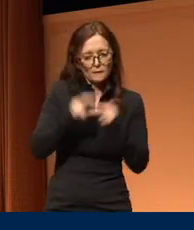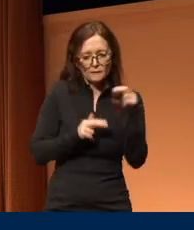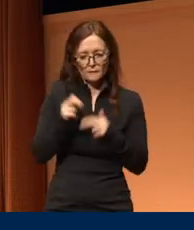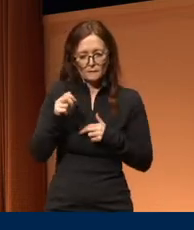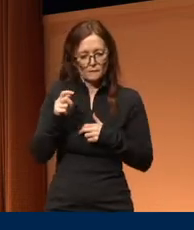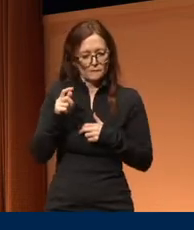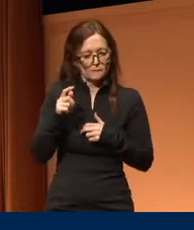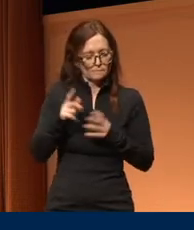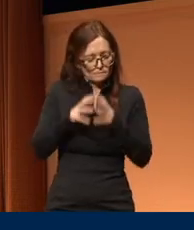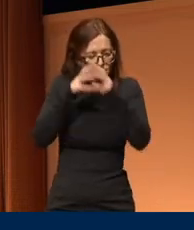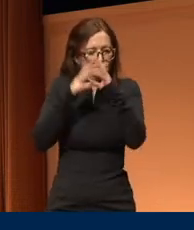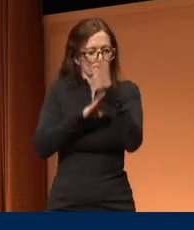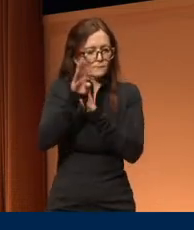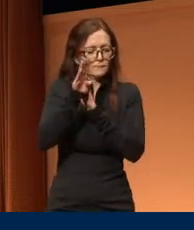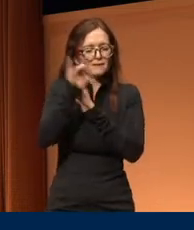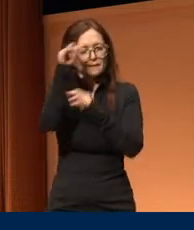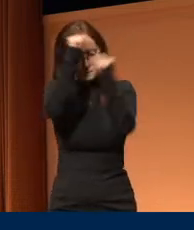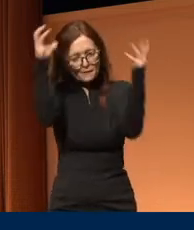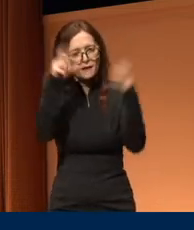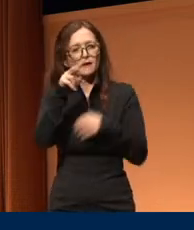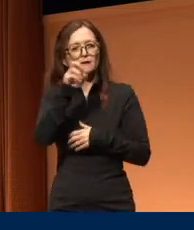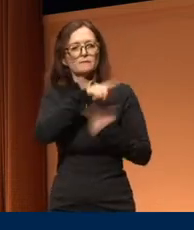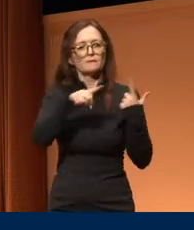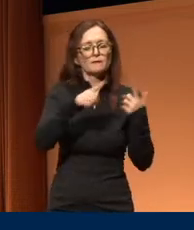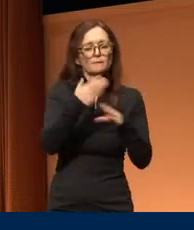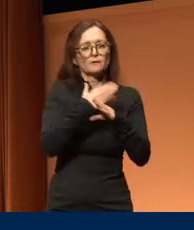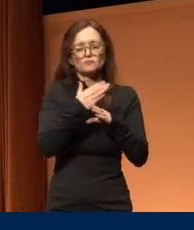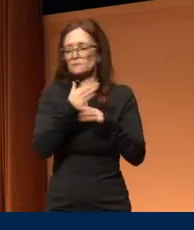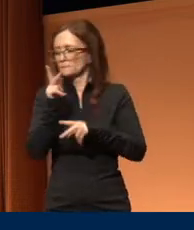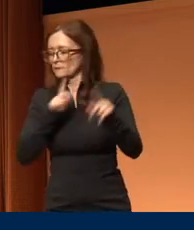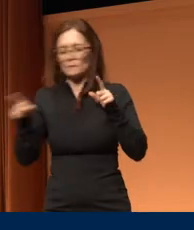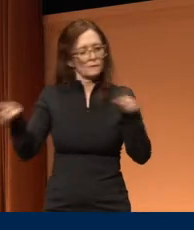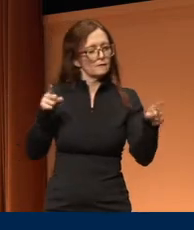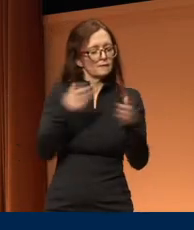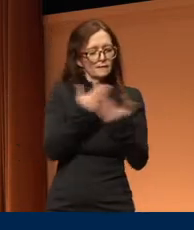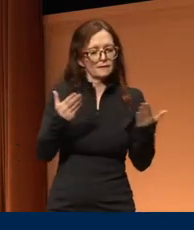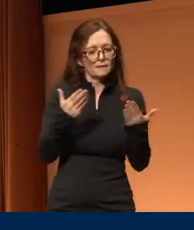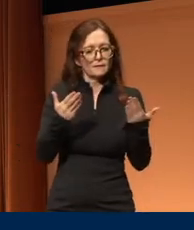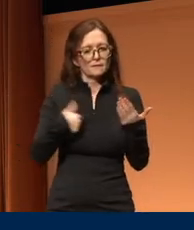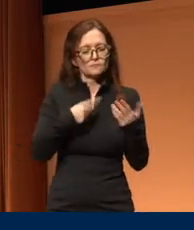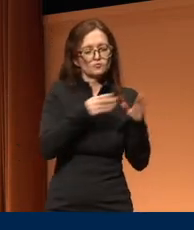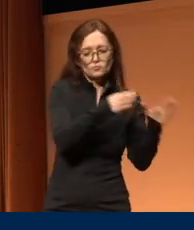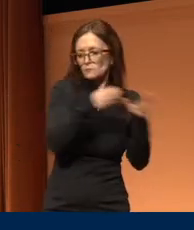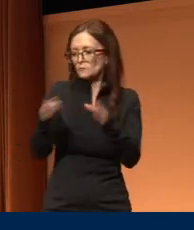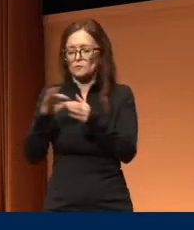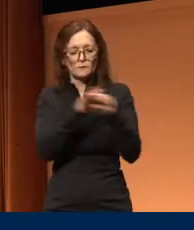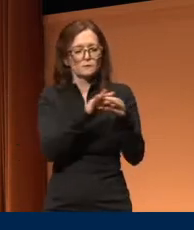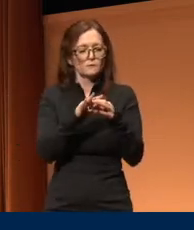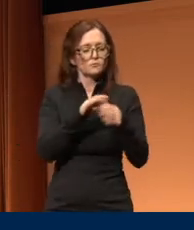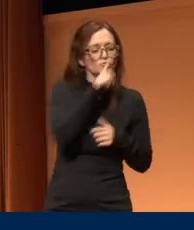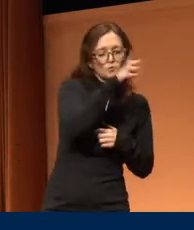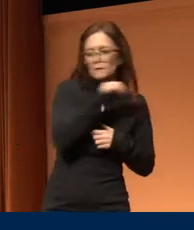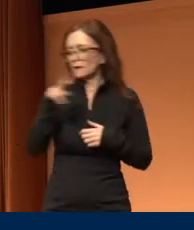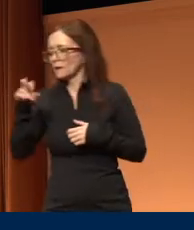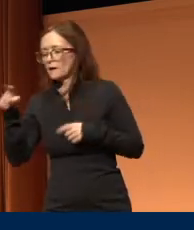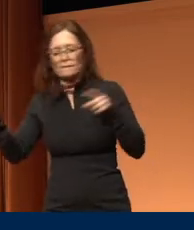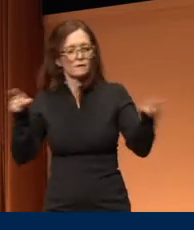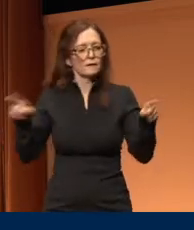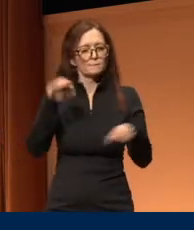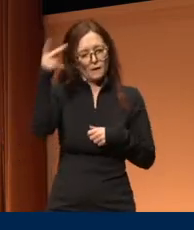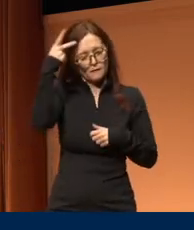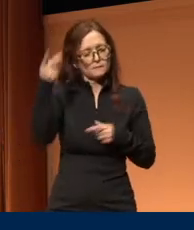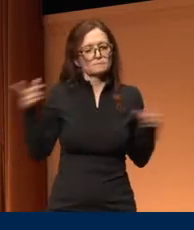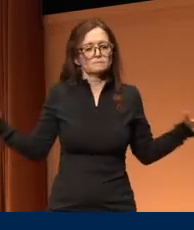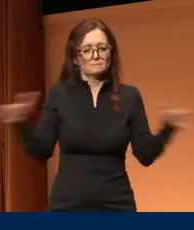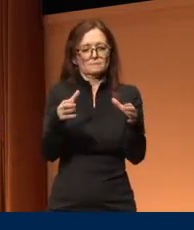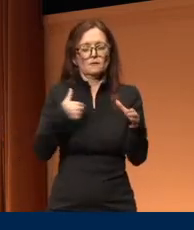most conducive to the emergence of love between participants. There is thus a two-way relationship between truth and love in politics that I want